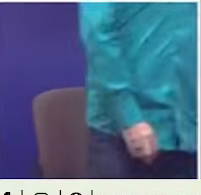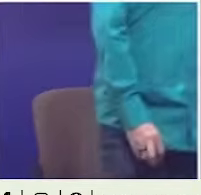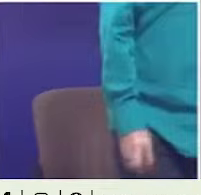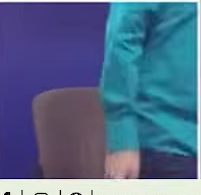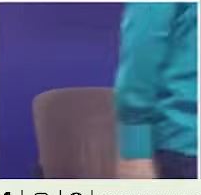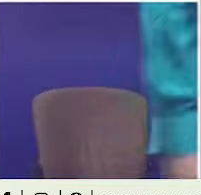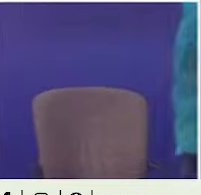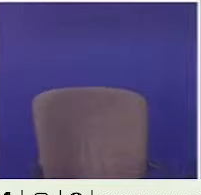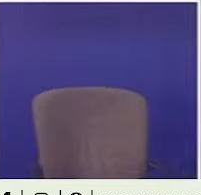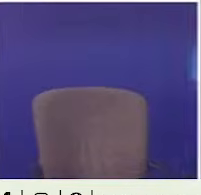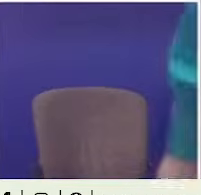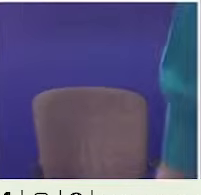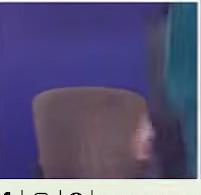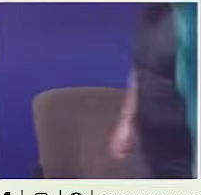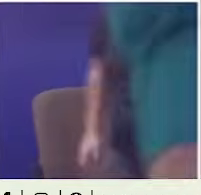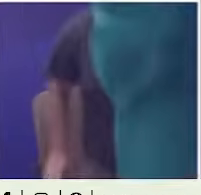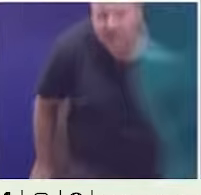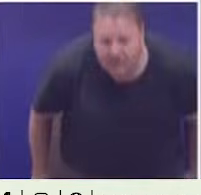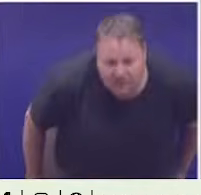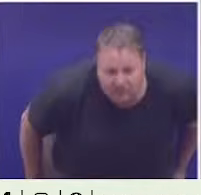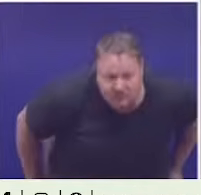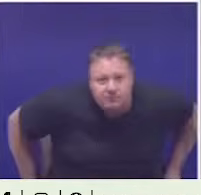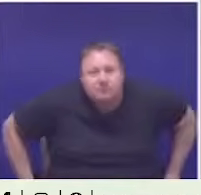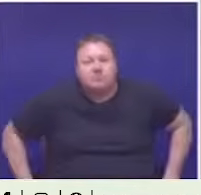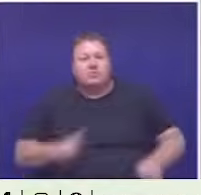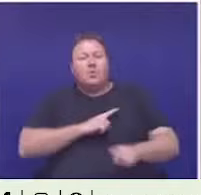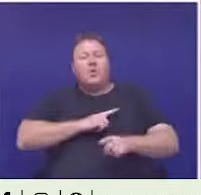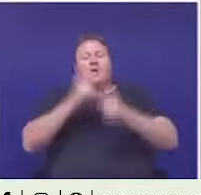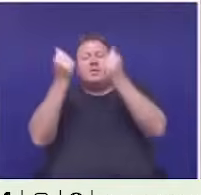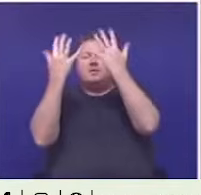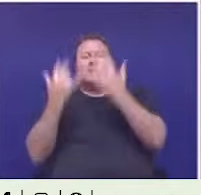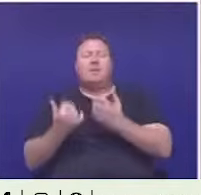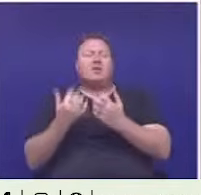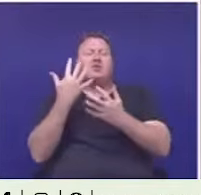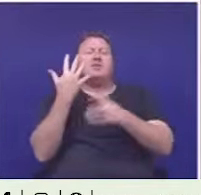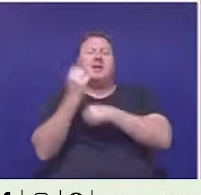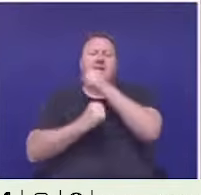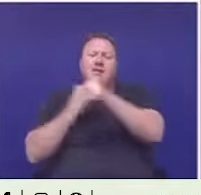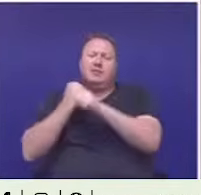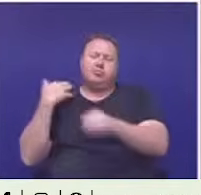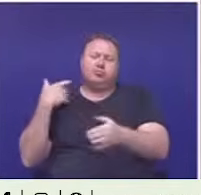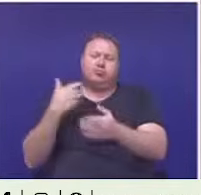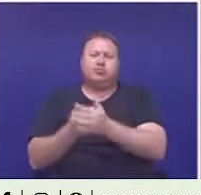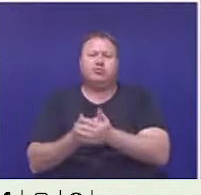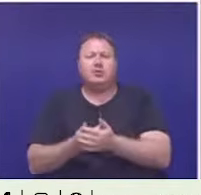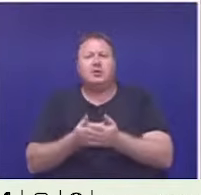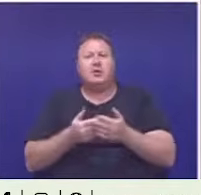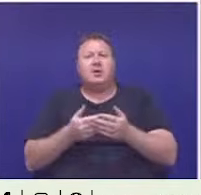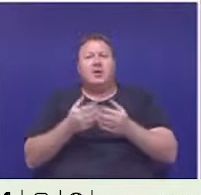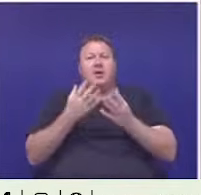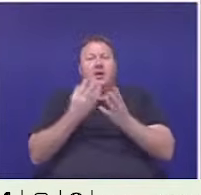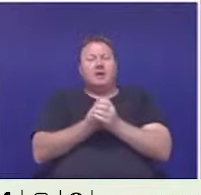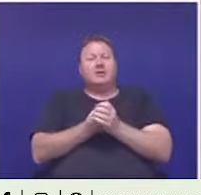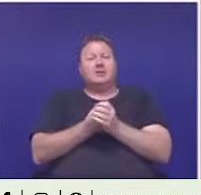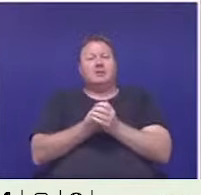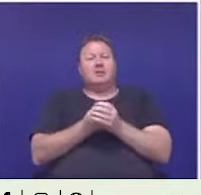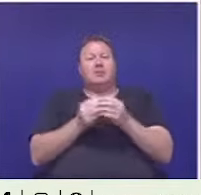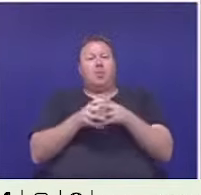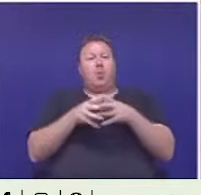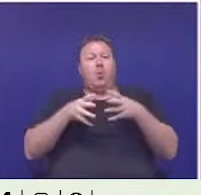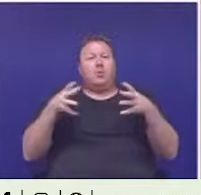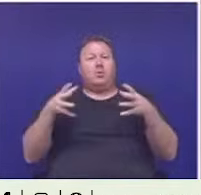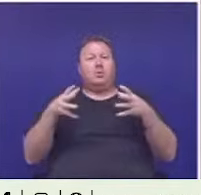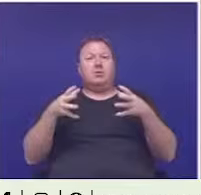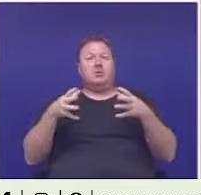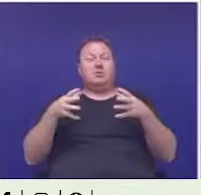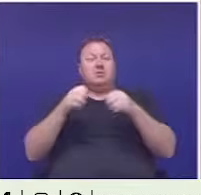not kept up with the scale and with the pressure and the